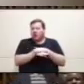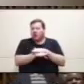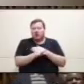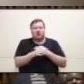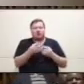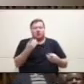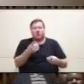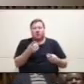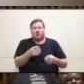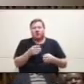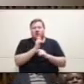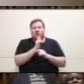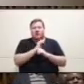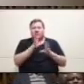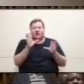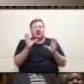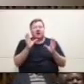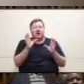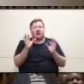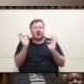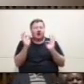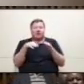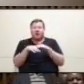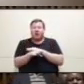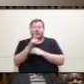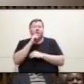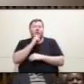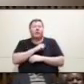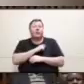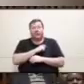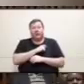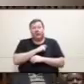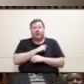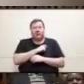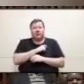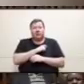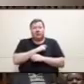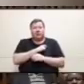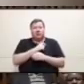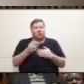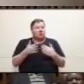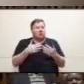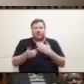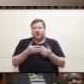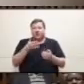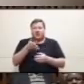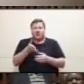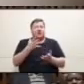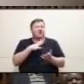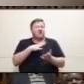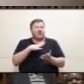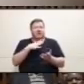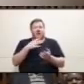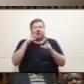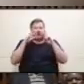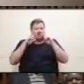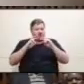Very clear that we have nothing to hide. We are telling you whatever is there can be investigated.